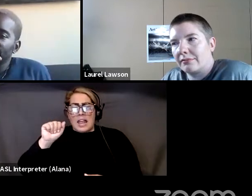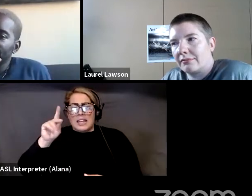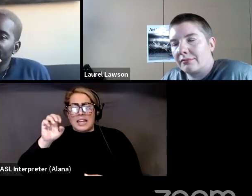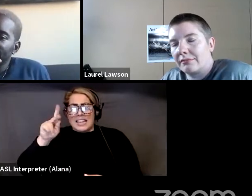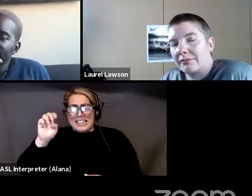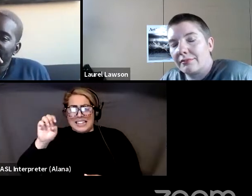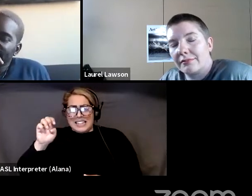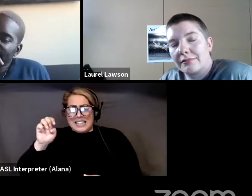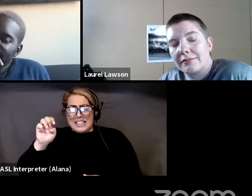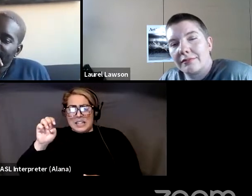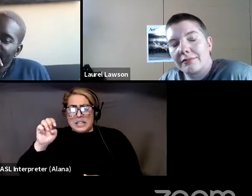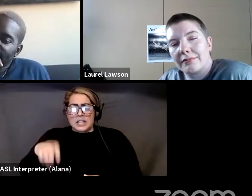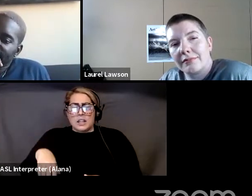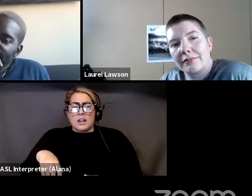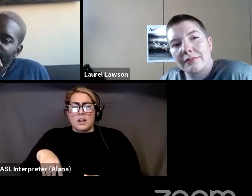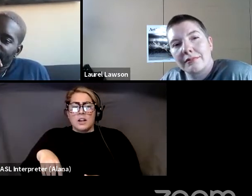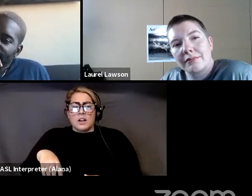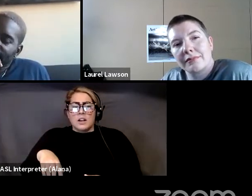PELENAKEKE.